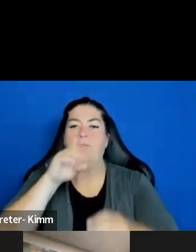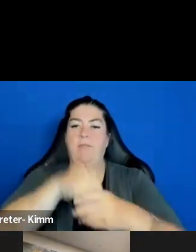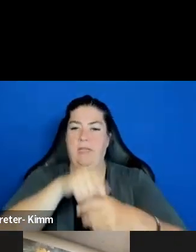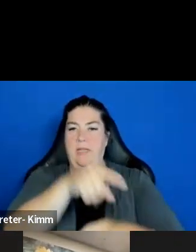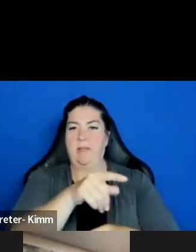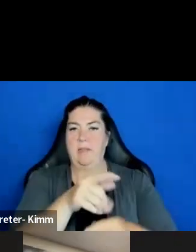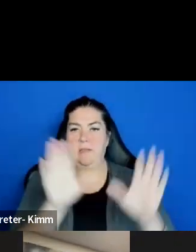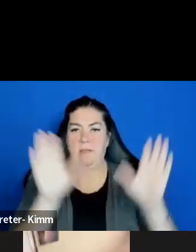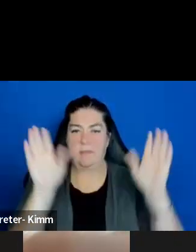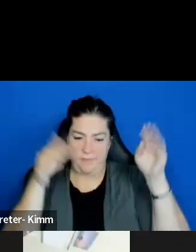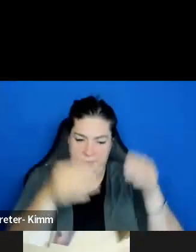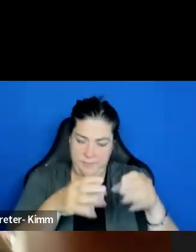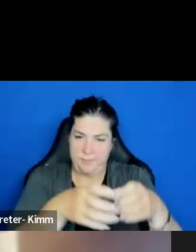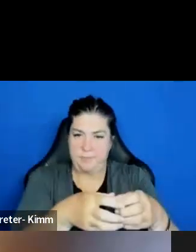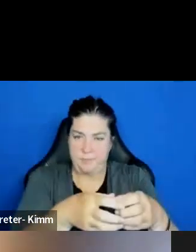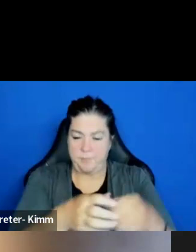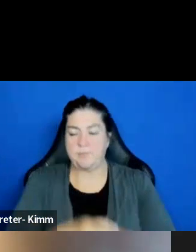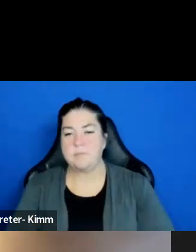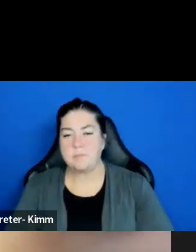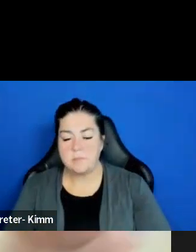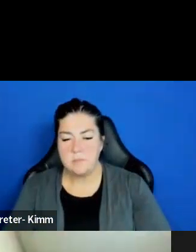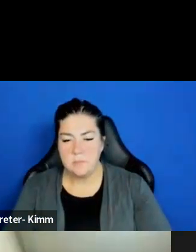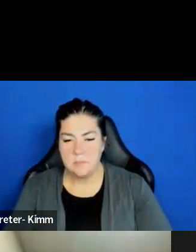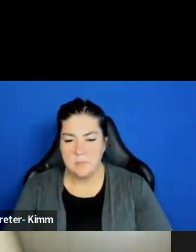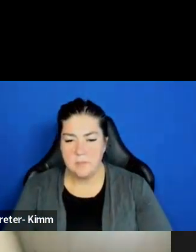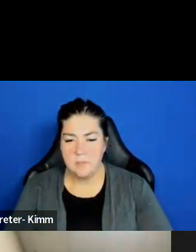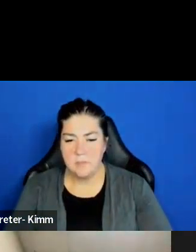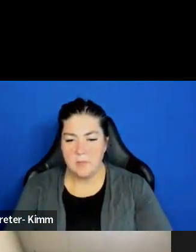narrower description. But this is what the